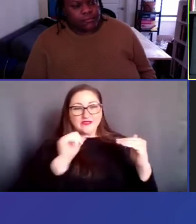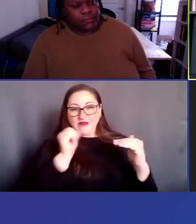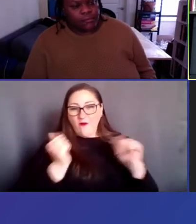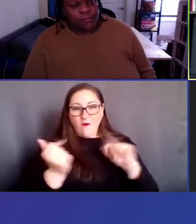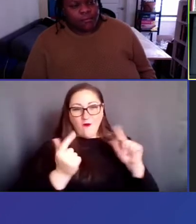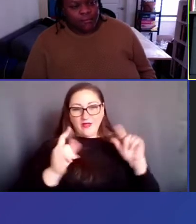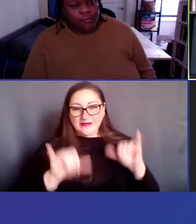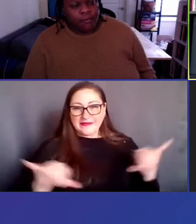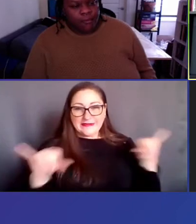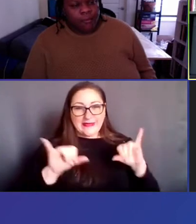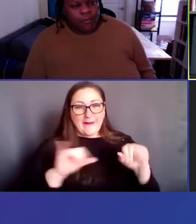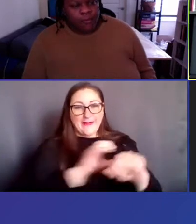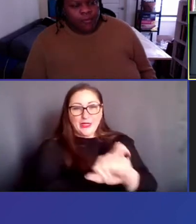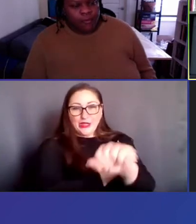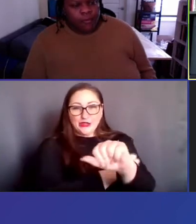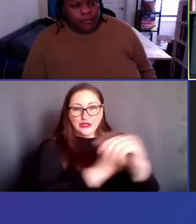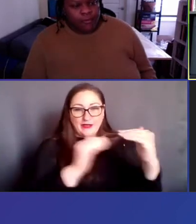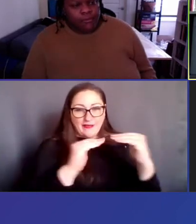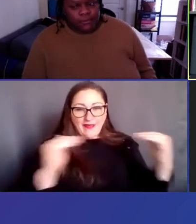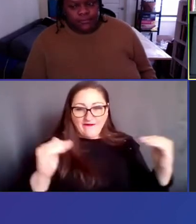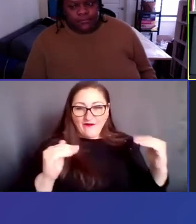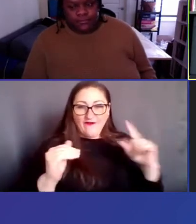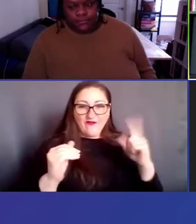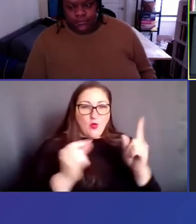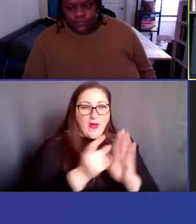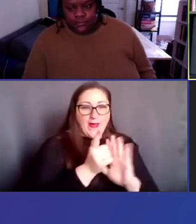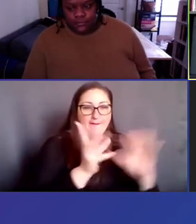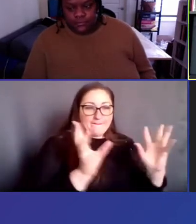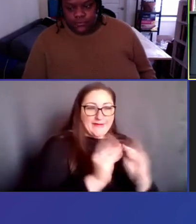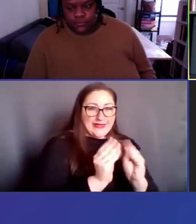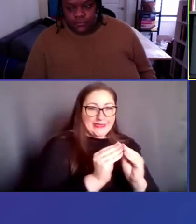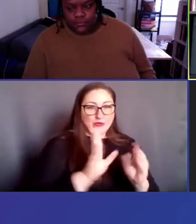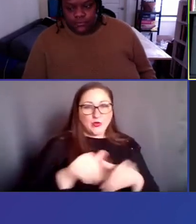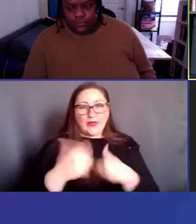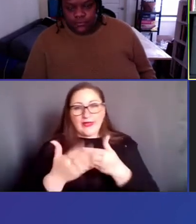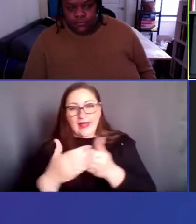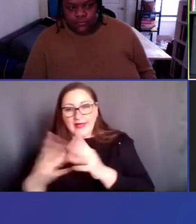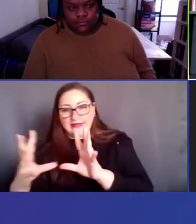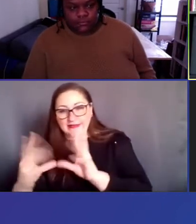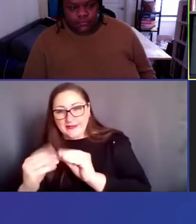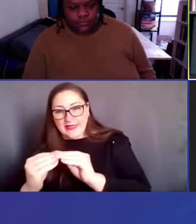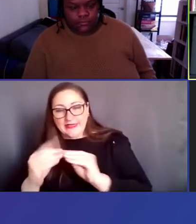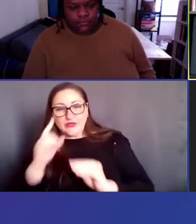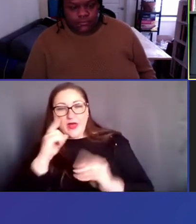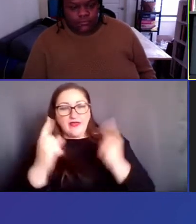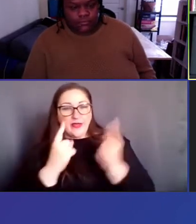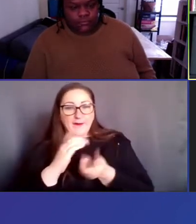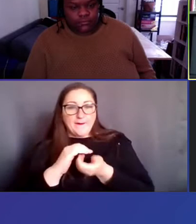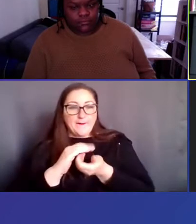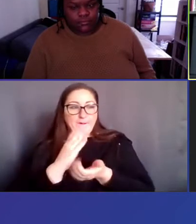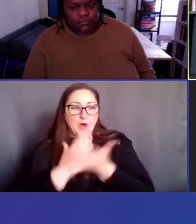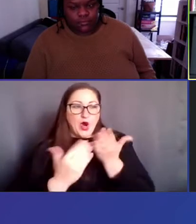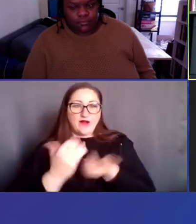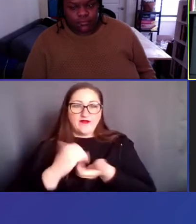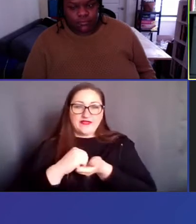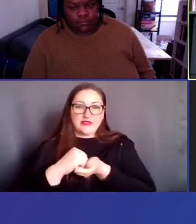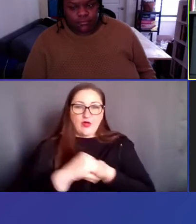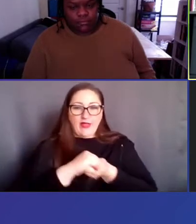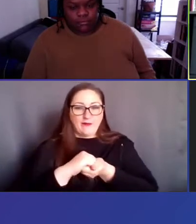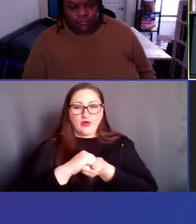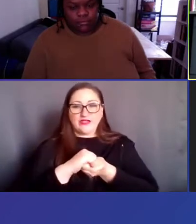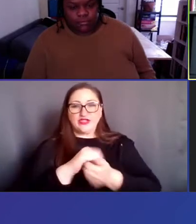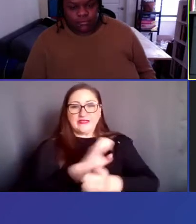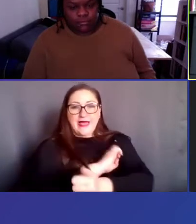level from one meeting to the next. And I think part of this collaboration energy is seeing,